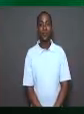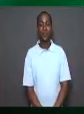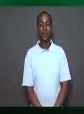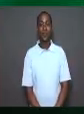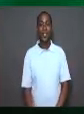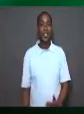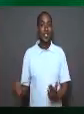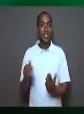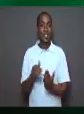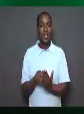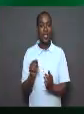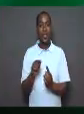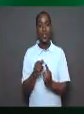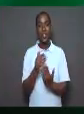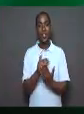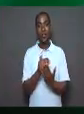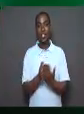Let's get back to our lesson.